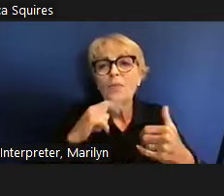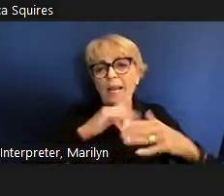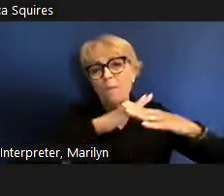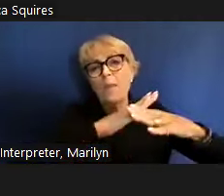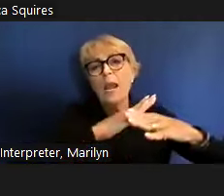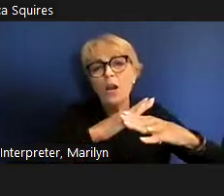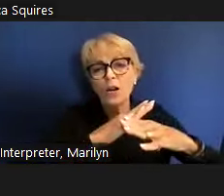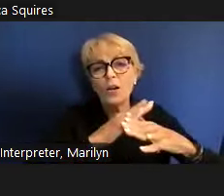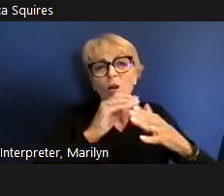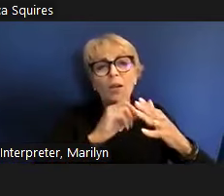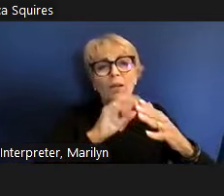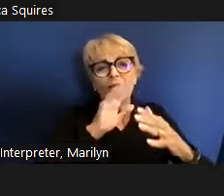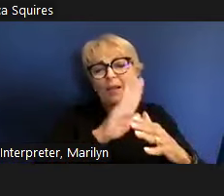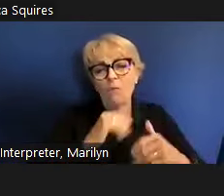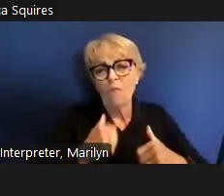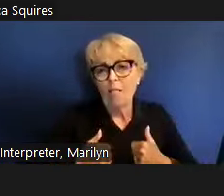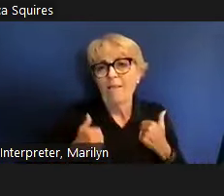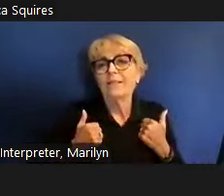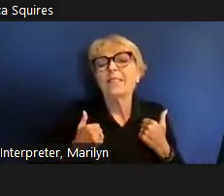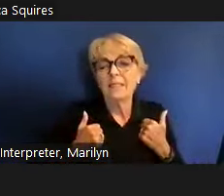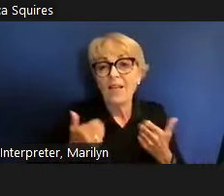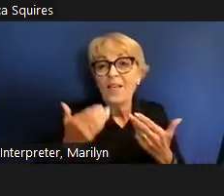lives. So thank you very much.